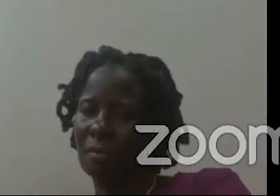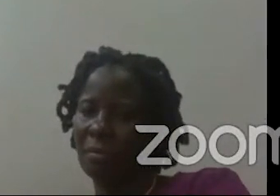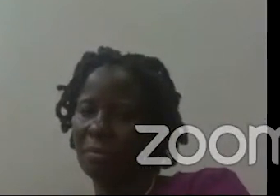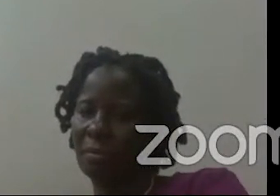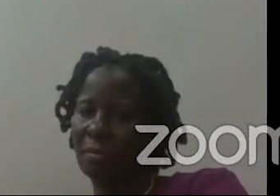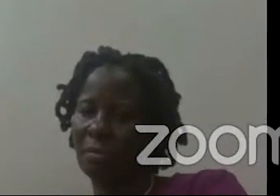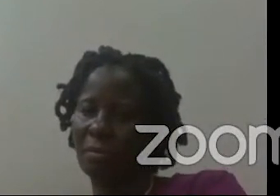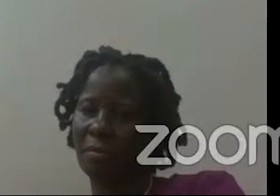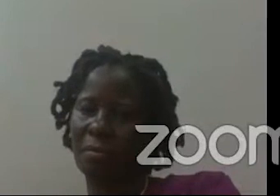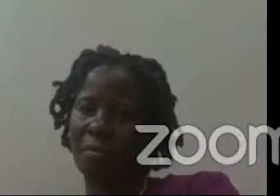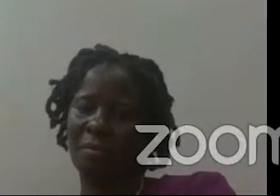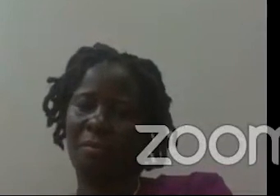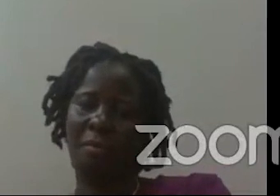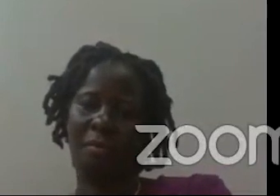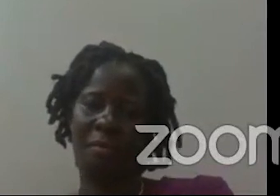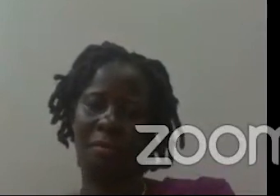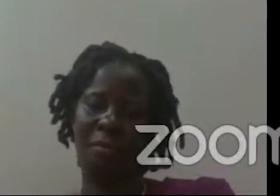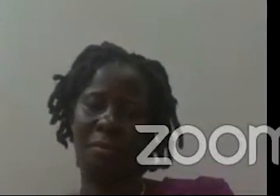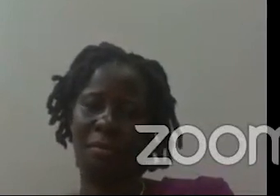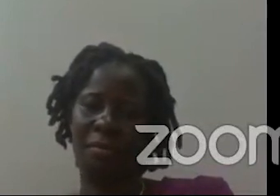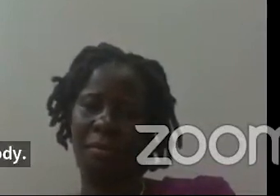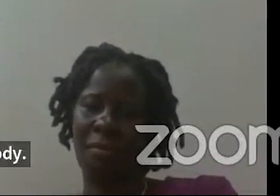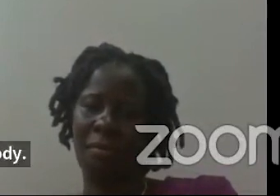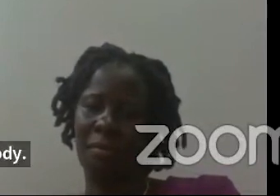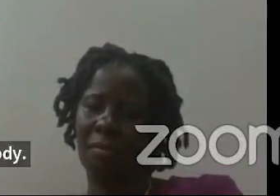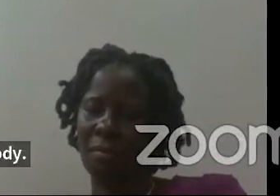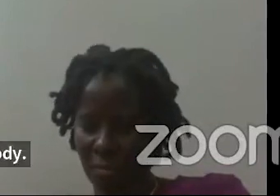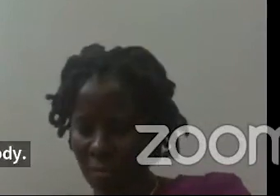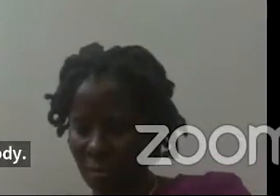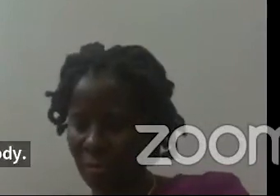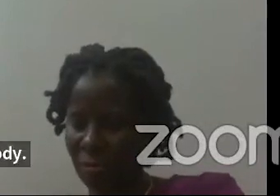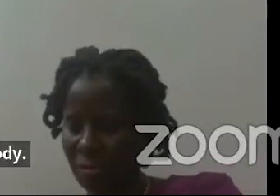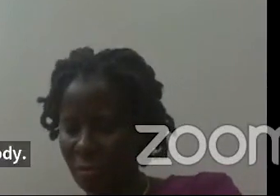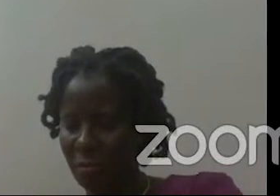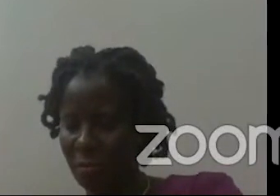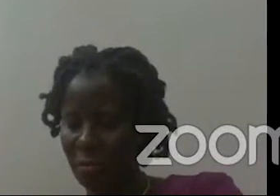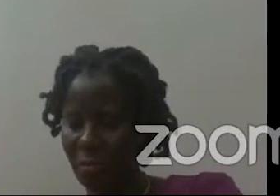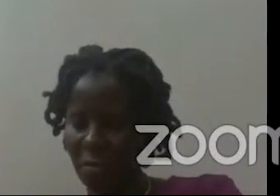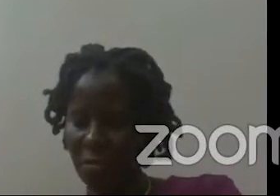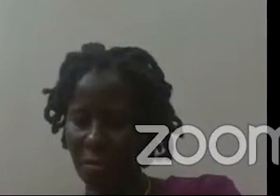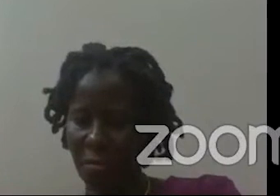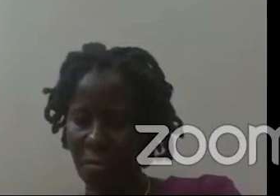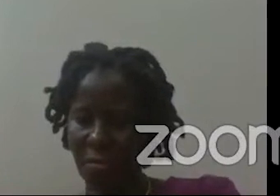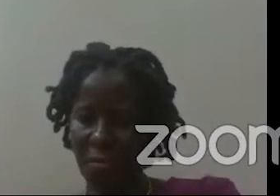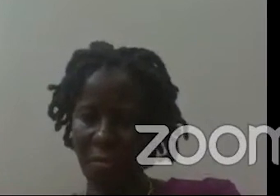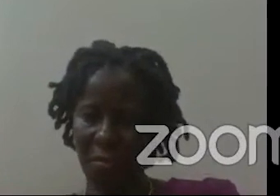correct somebody where they have gone wrong. So the stereotypes that we're going to talk about, your negatives, will not be there.